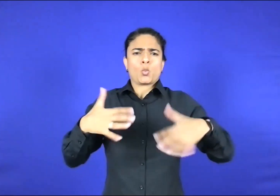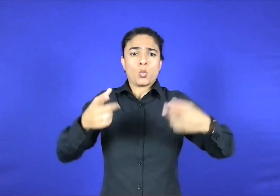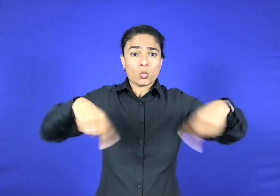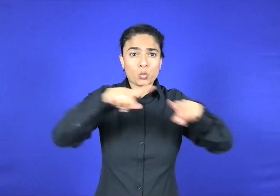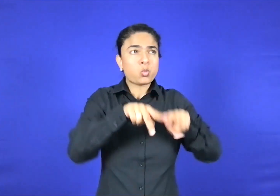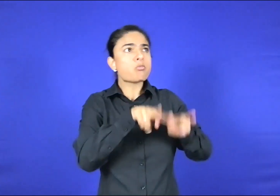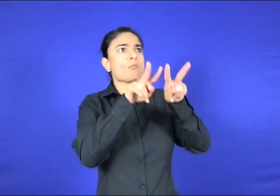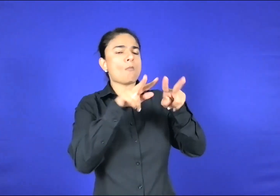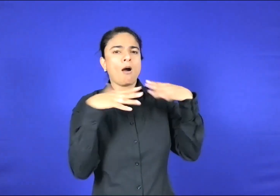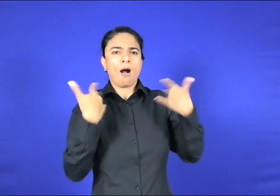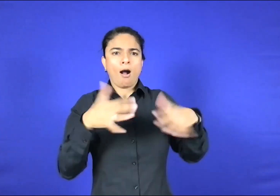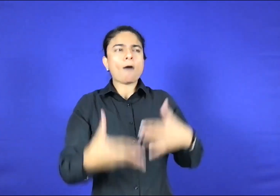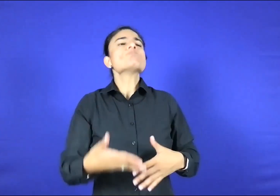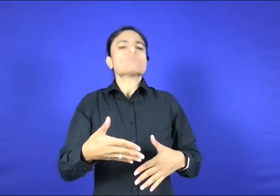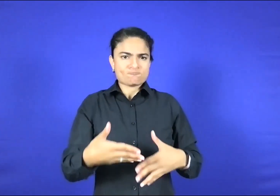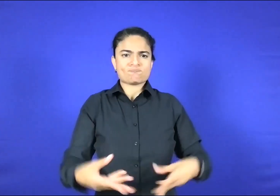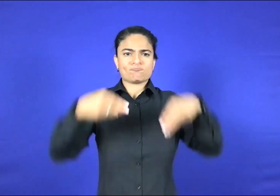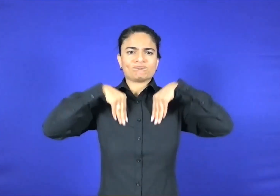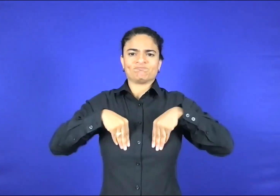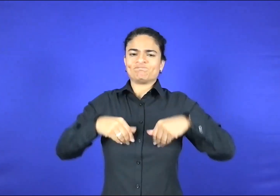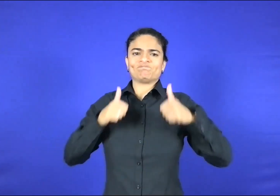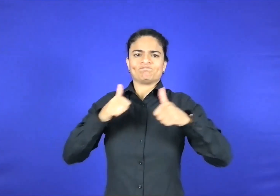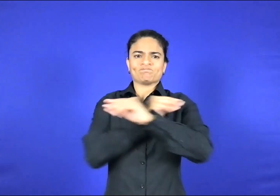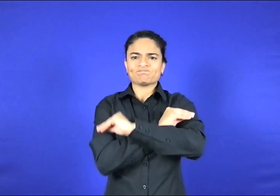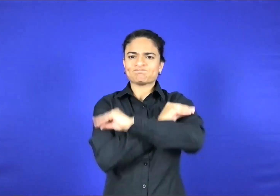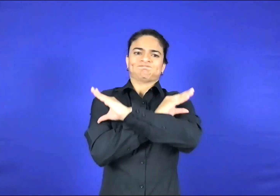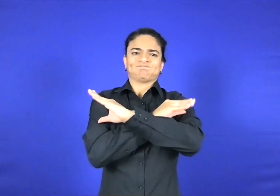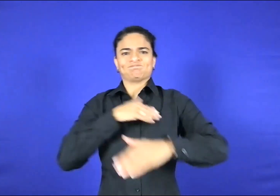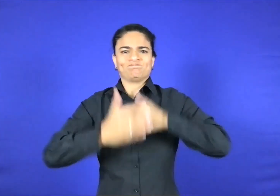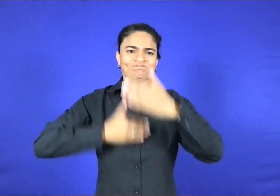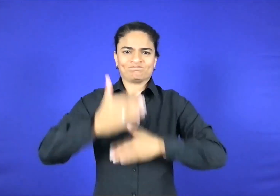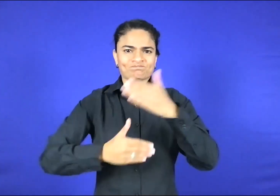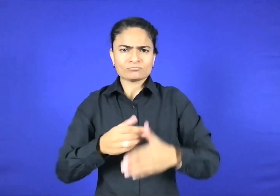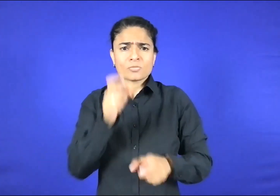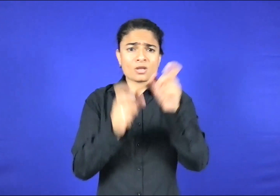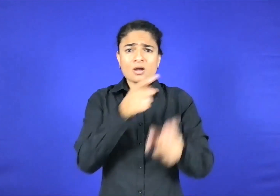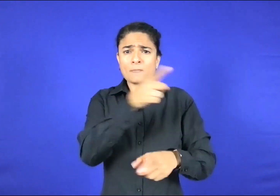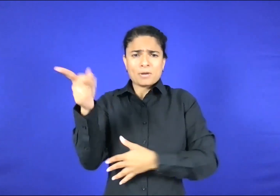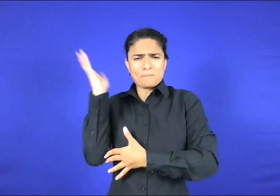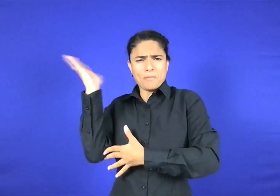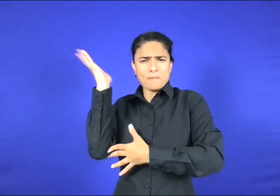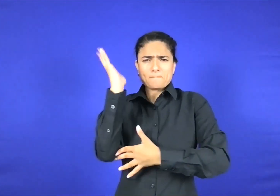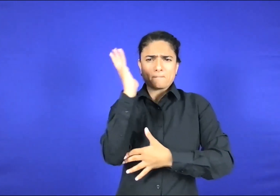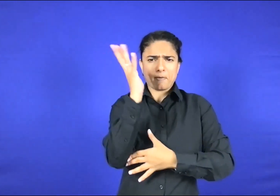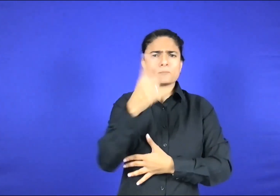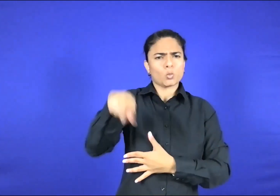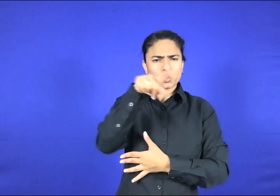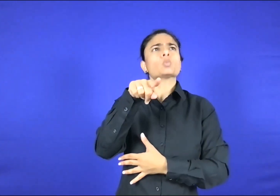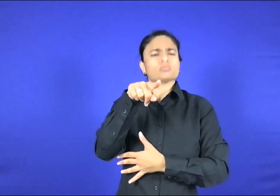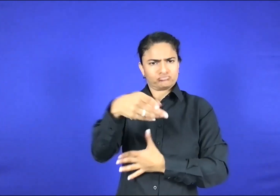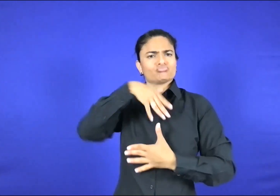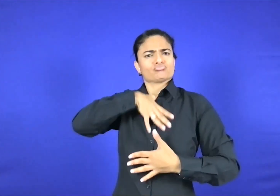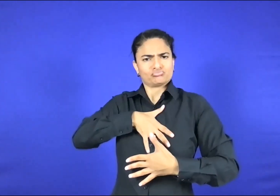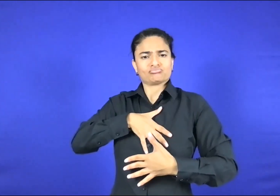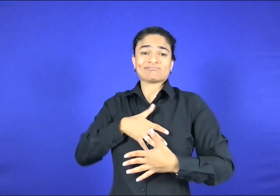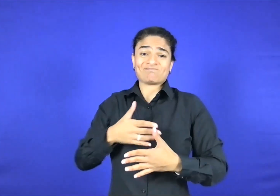session will begin in about 10 minutes, actually 8 minutes, focusing on very important issues, how to